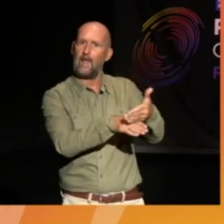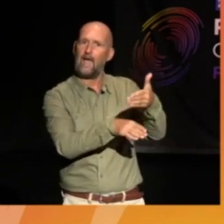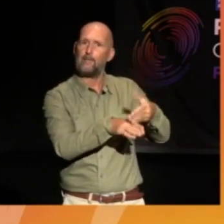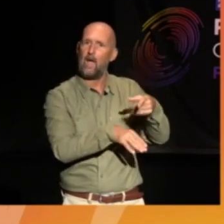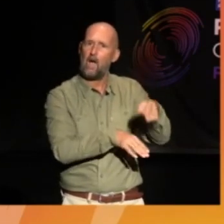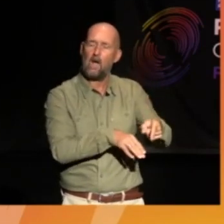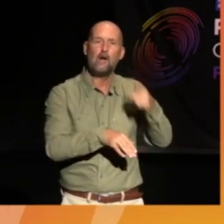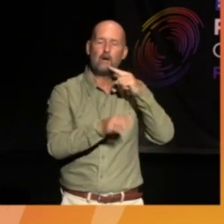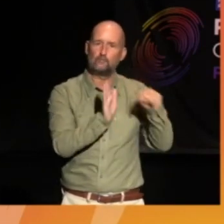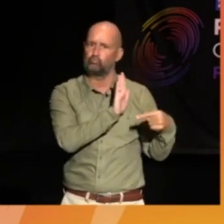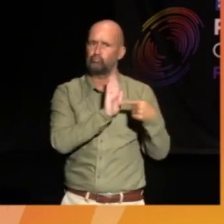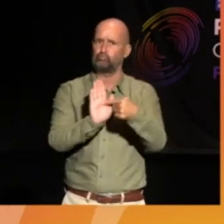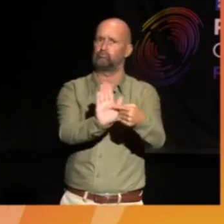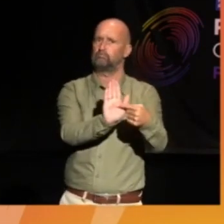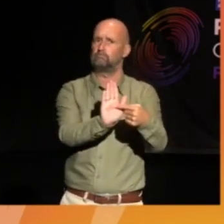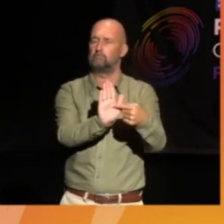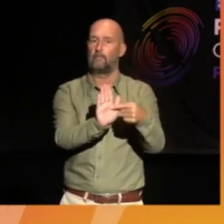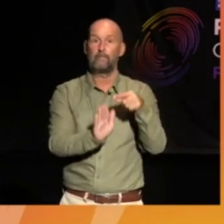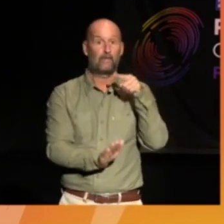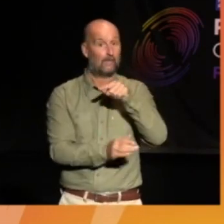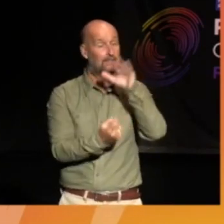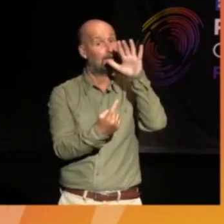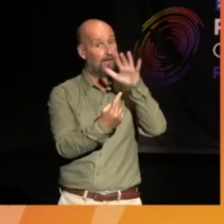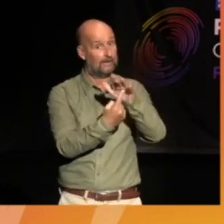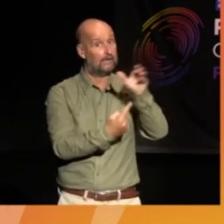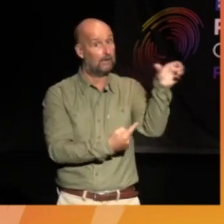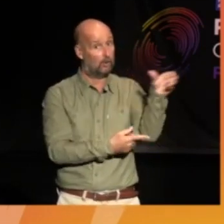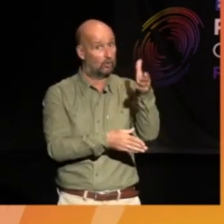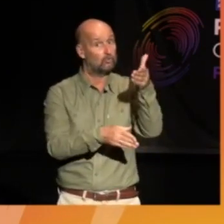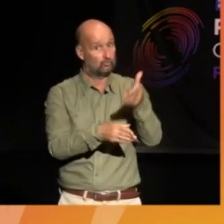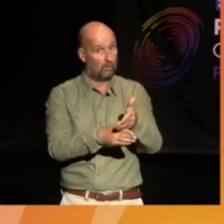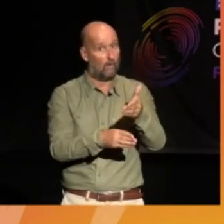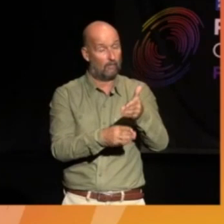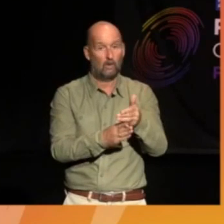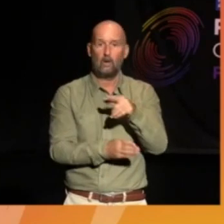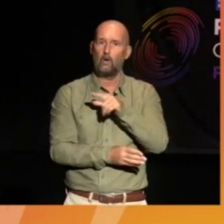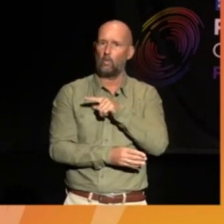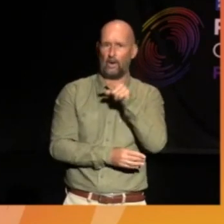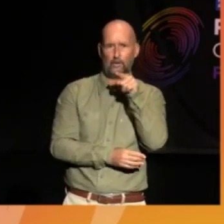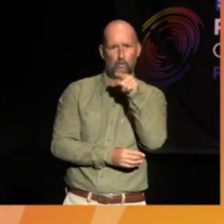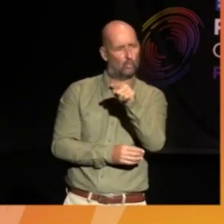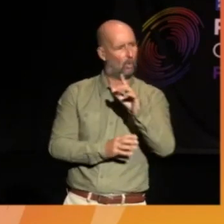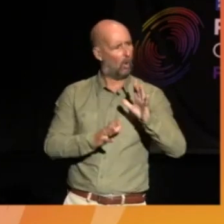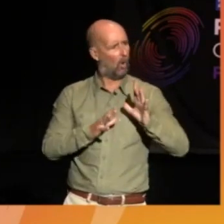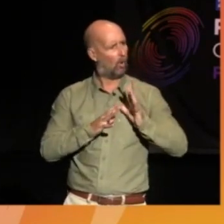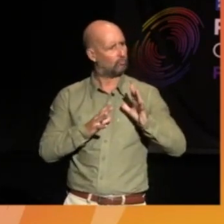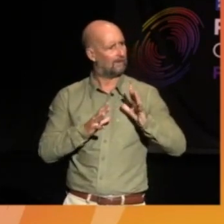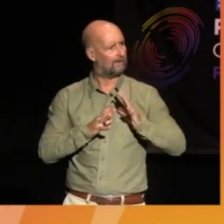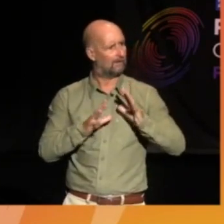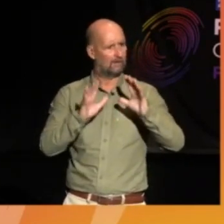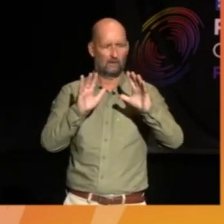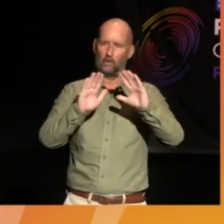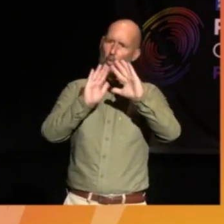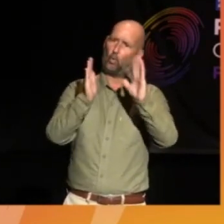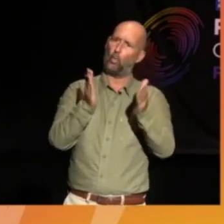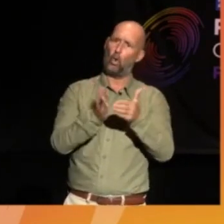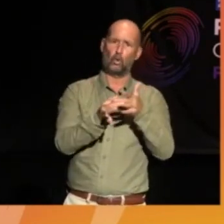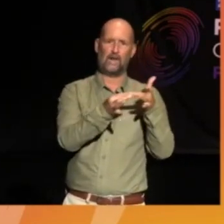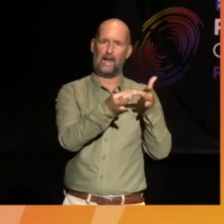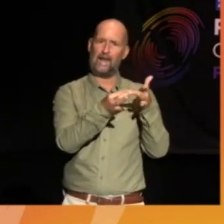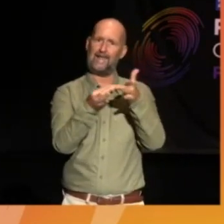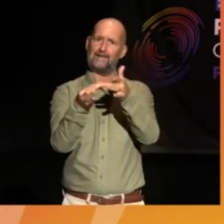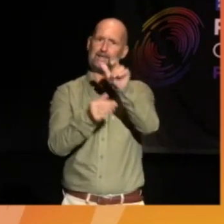a really key appointment. I mean, you already are, a world eminent leader in this